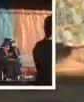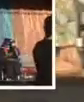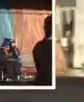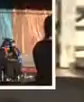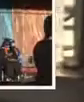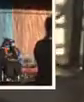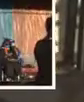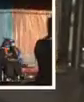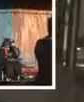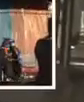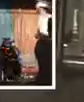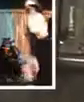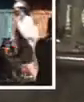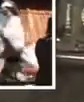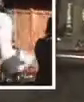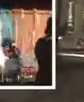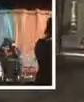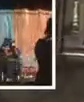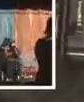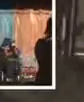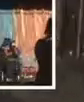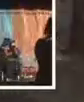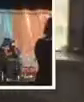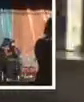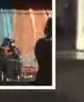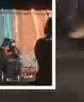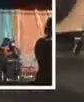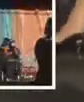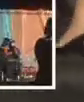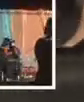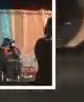Marley Black with high honors.